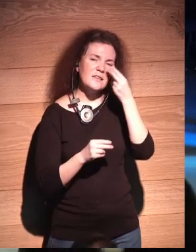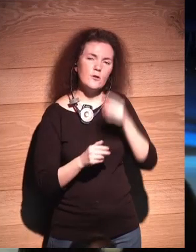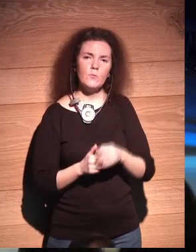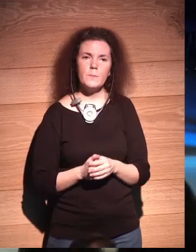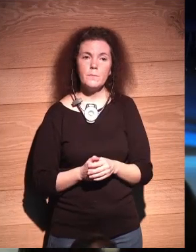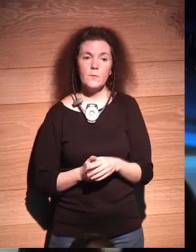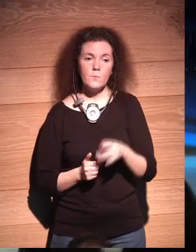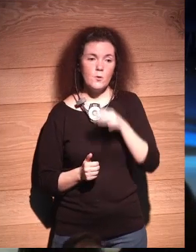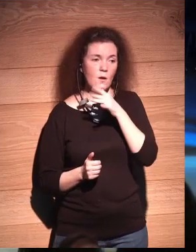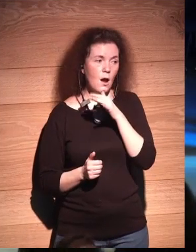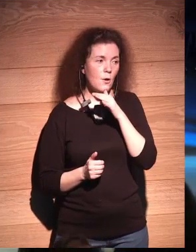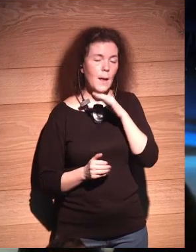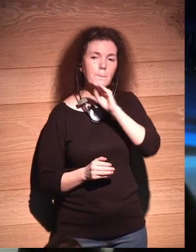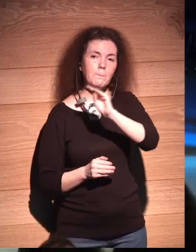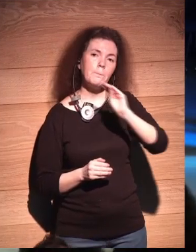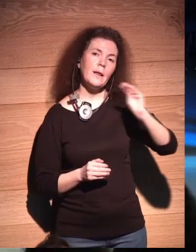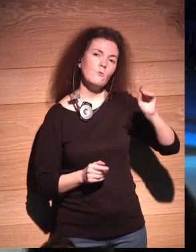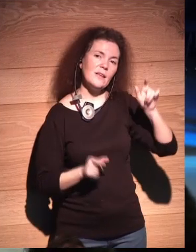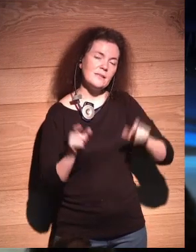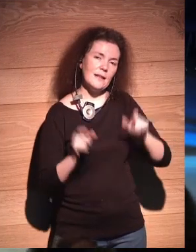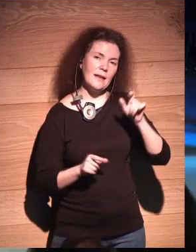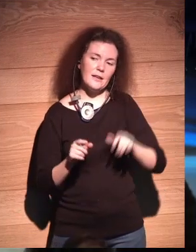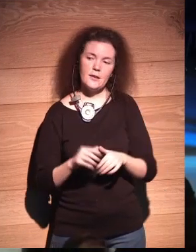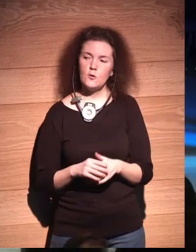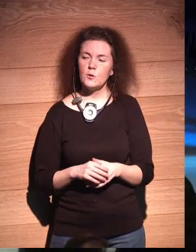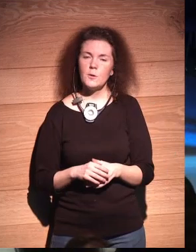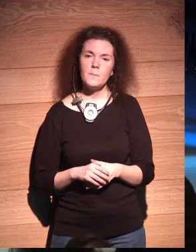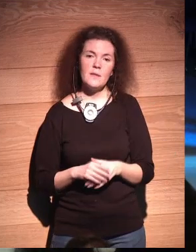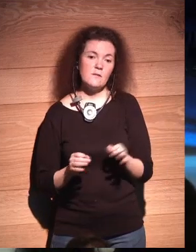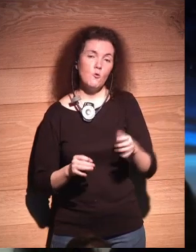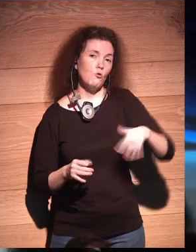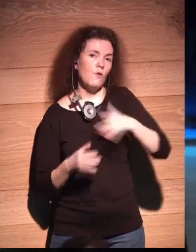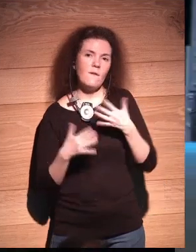up to other people. I think they would be delighted to ask something.